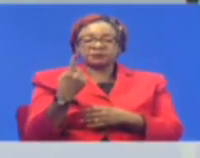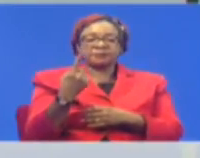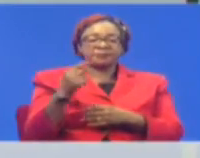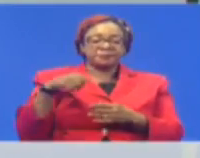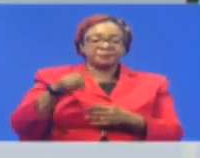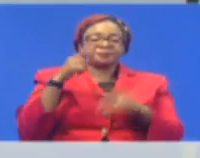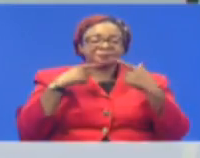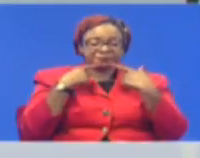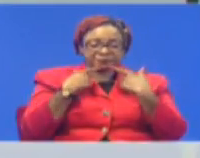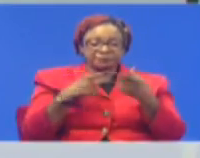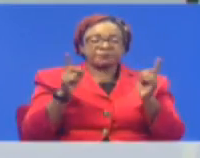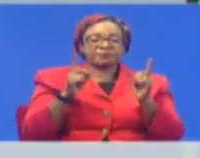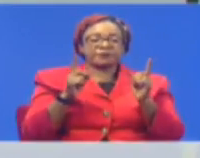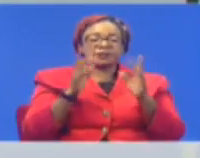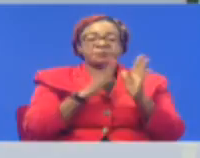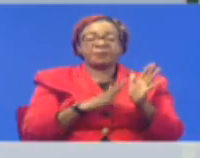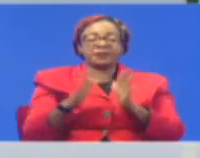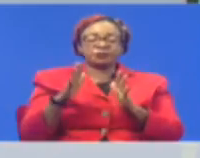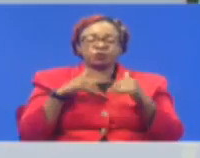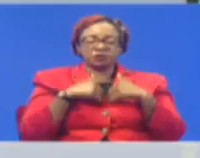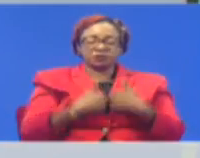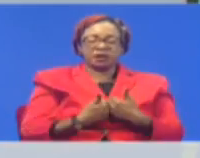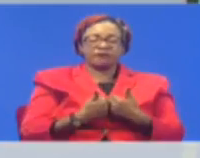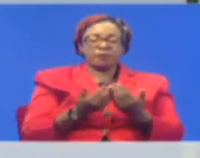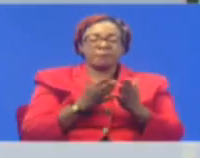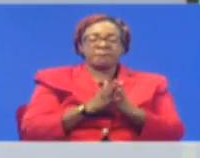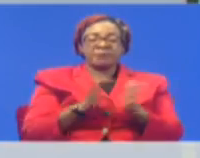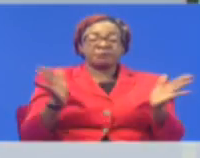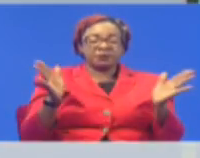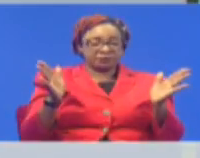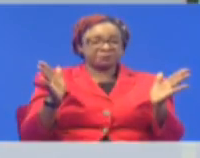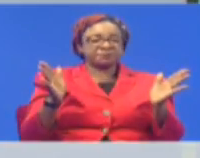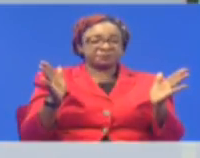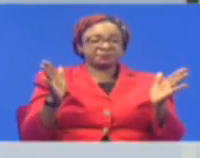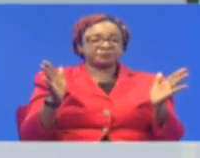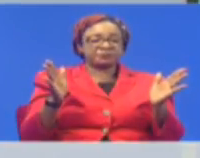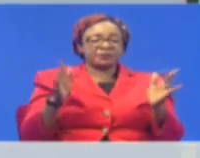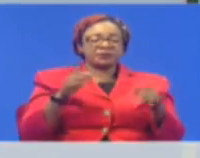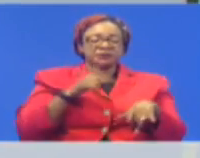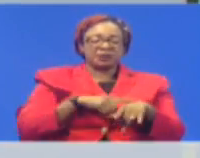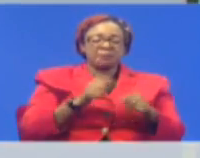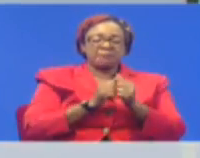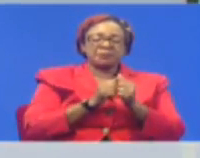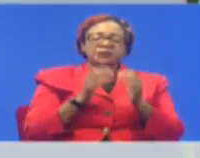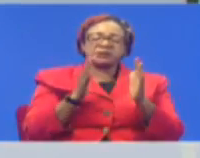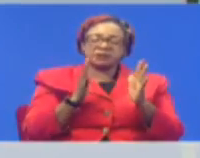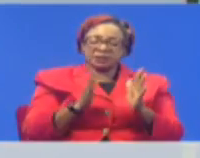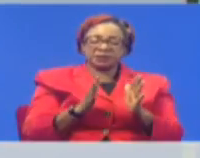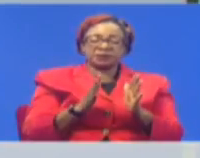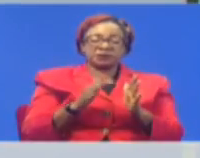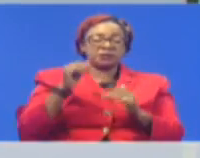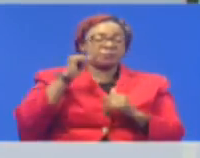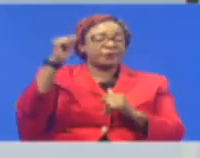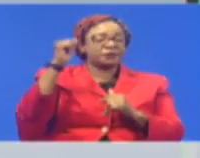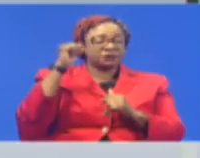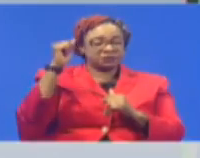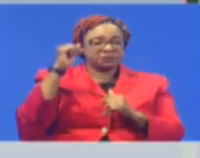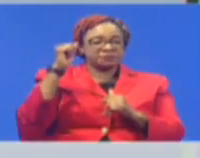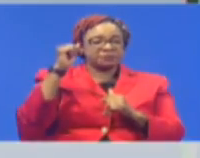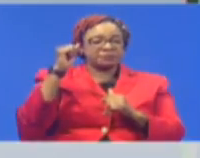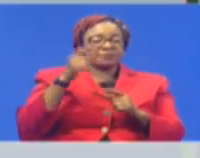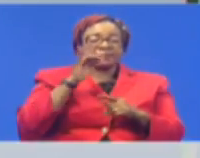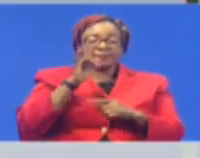his intentions to retire from public life after decades in public service and politics. But despite that